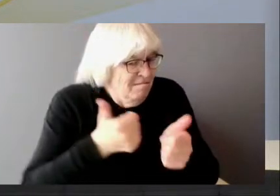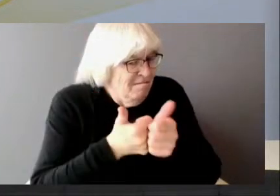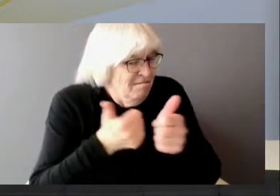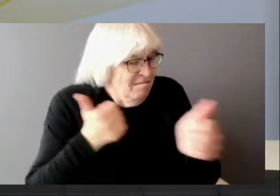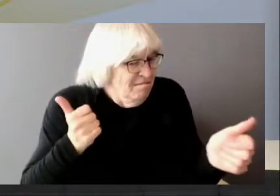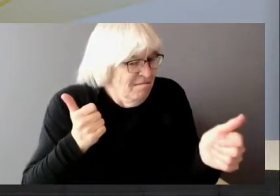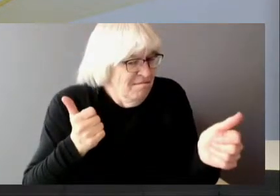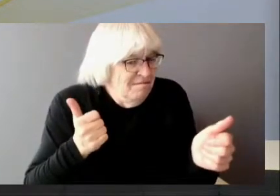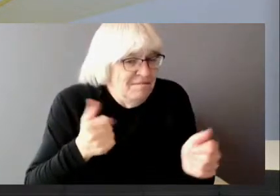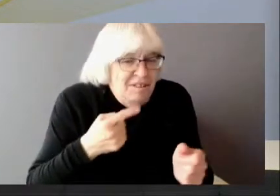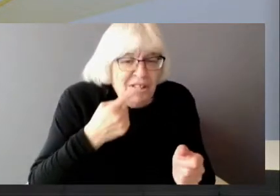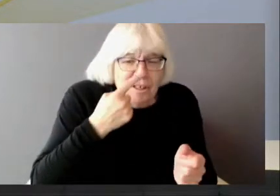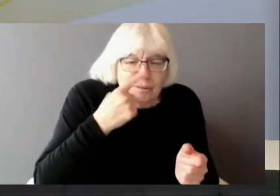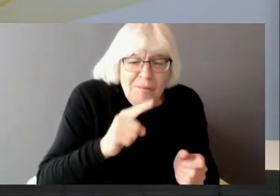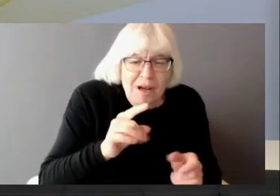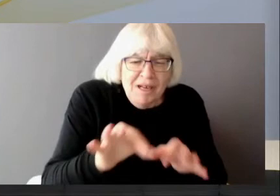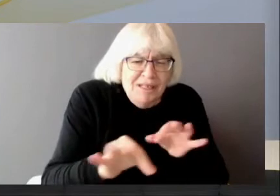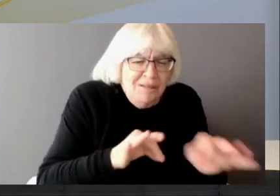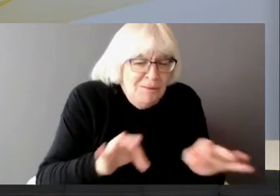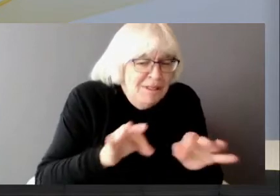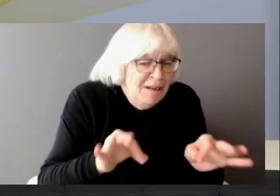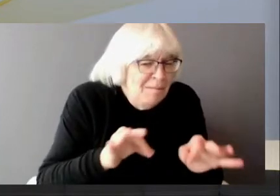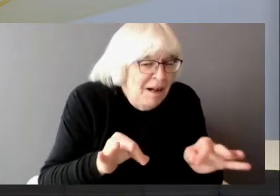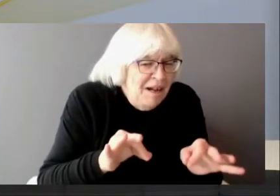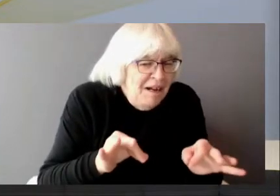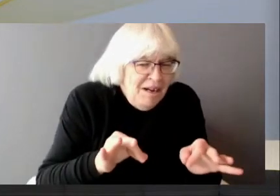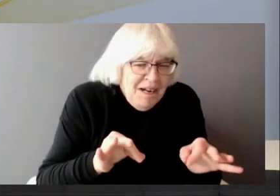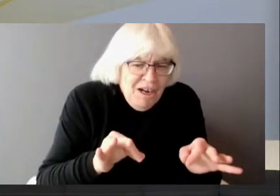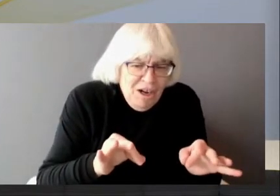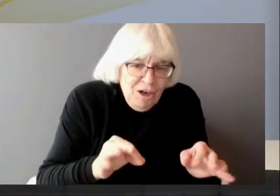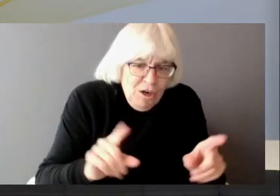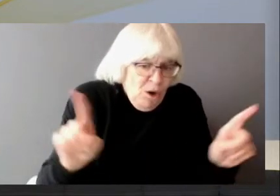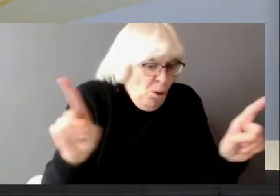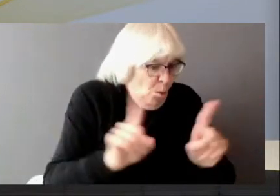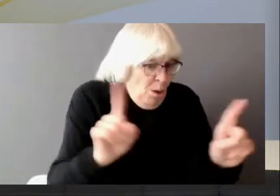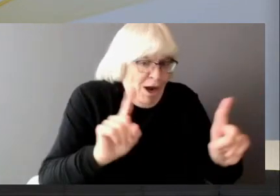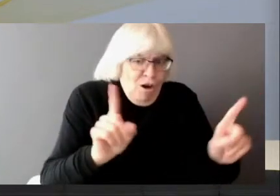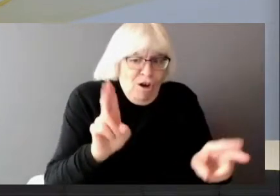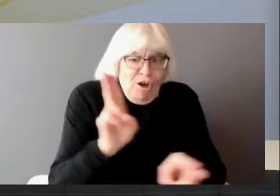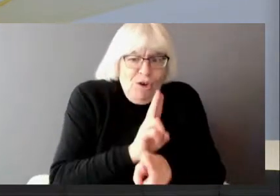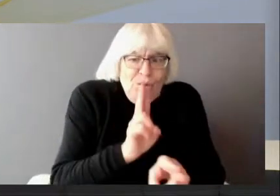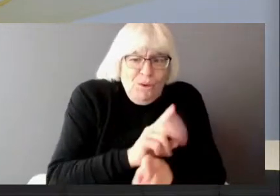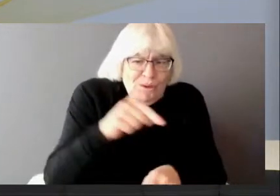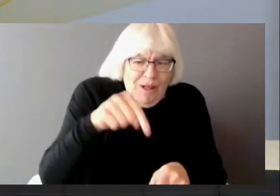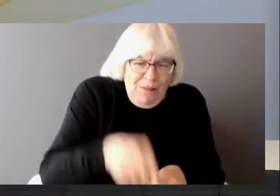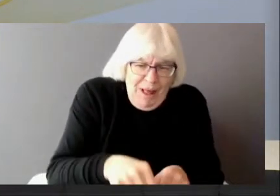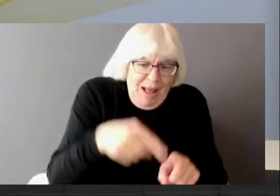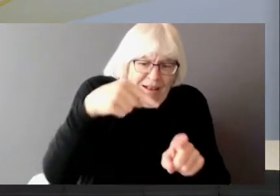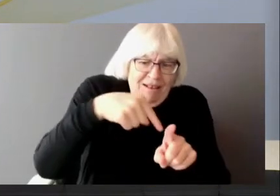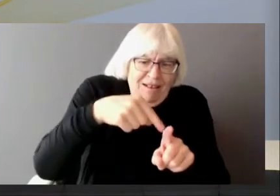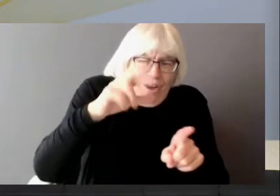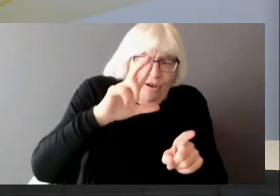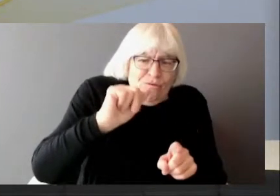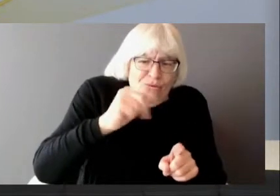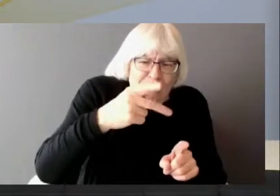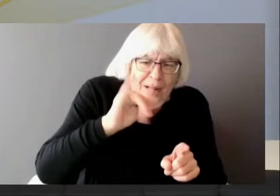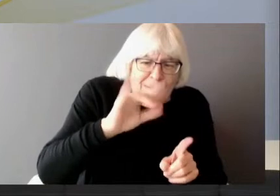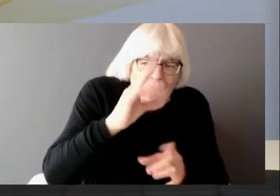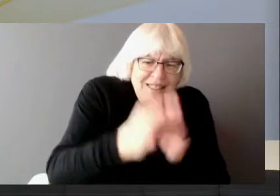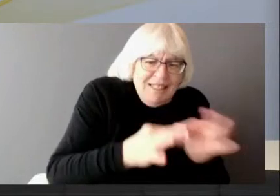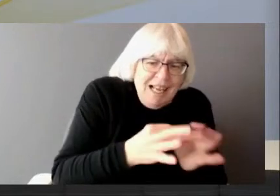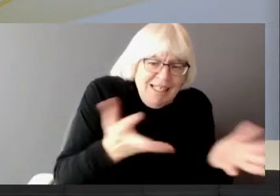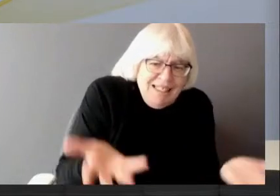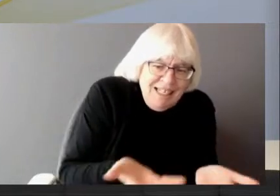are rapid tests actually being deployed on Prince Edward Island, and can you tell me how many have actually been deployed and how many actually